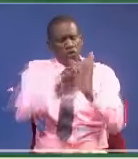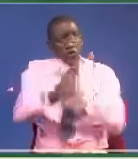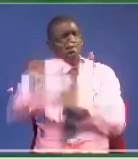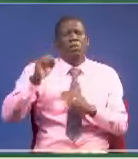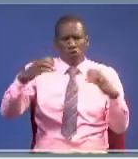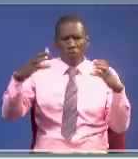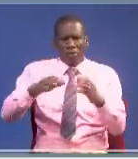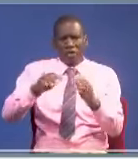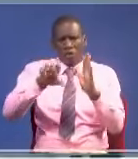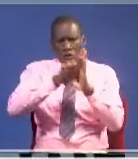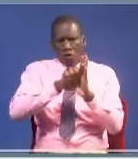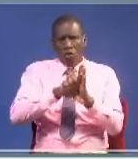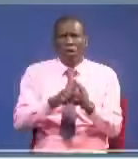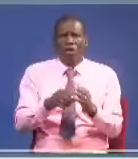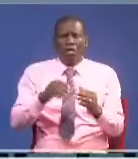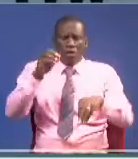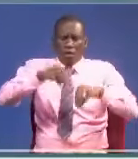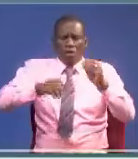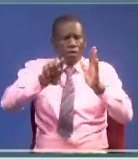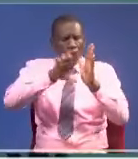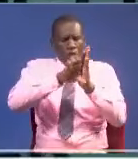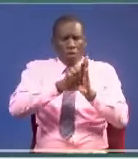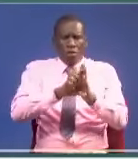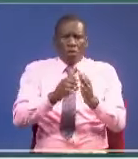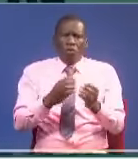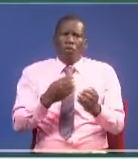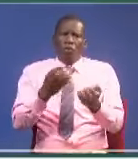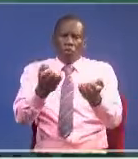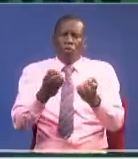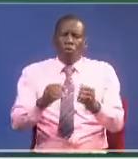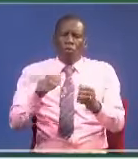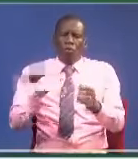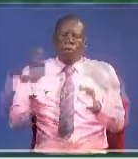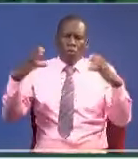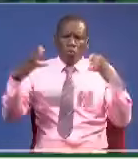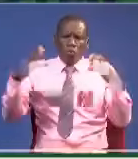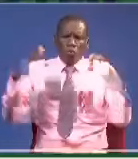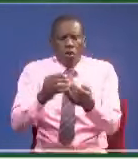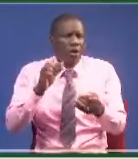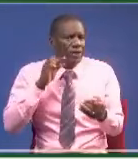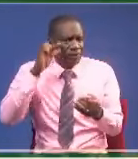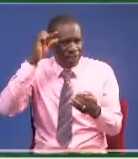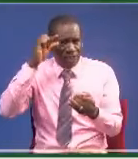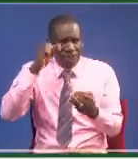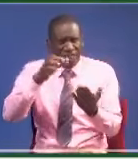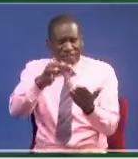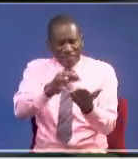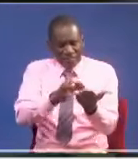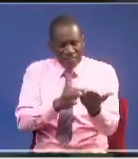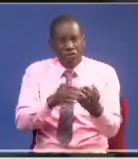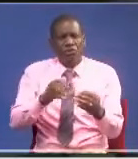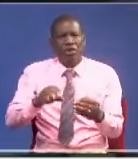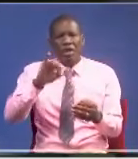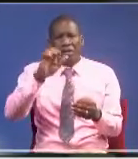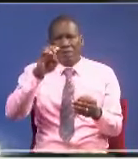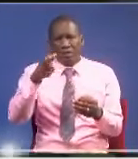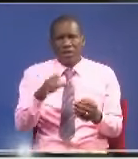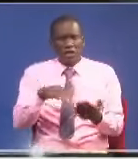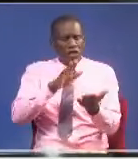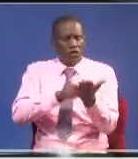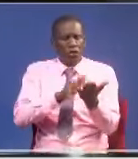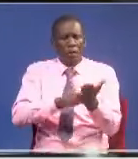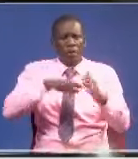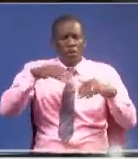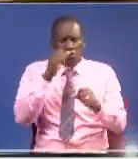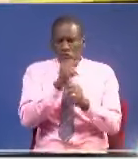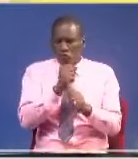Political Parties Act. The Elections Act requires political parties to submit gender compliant candidate lists to the IEBC. Made recommendations of how to